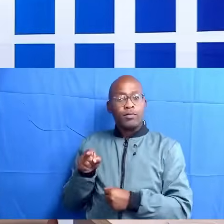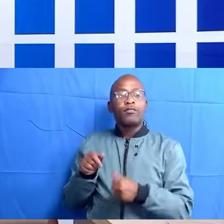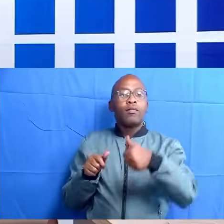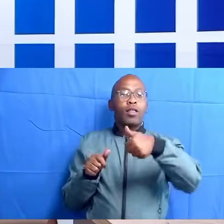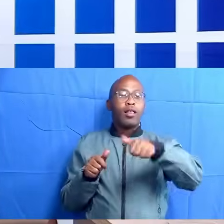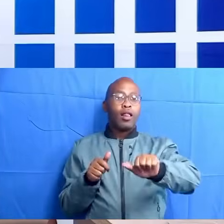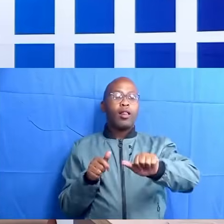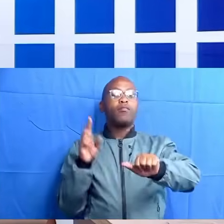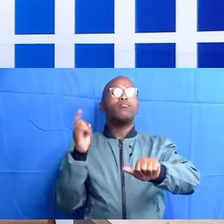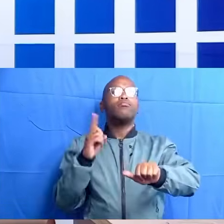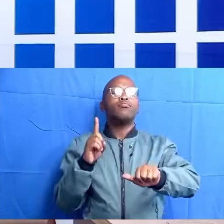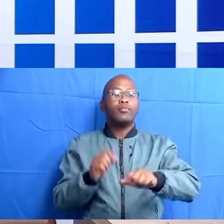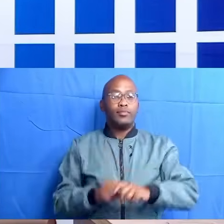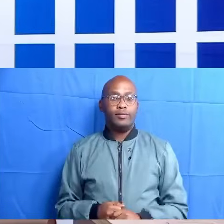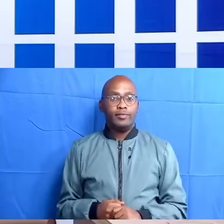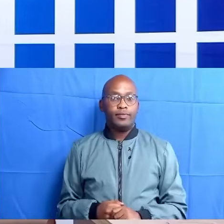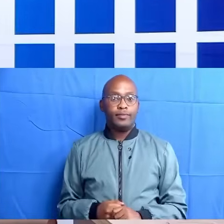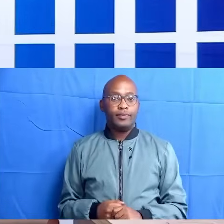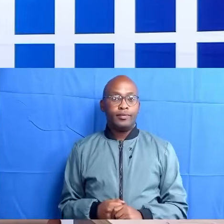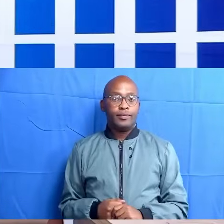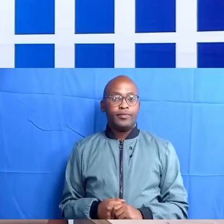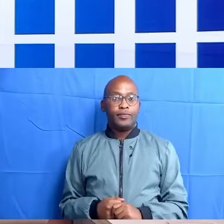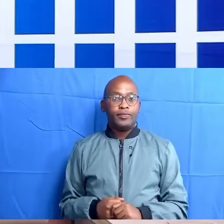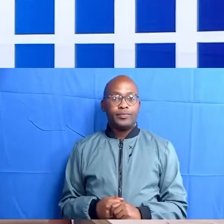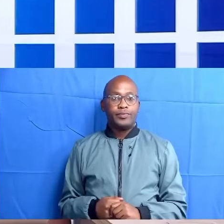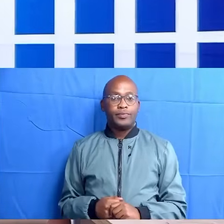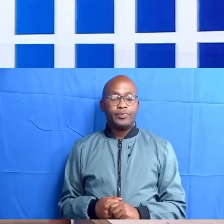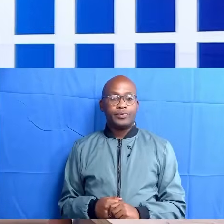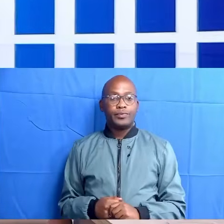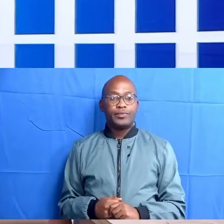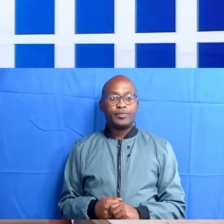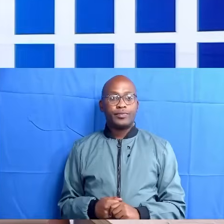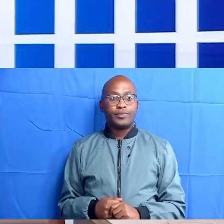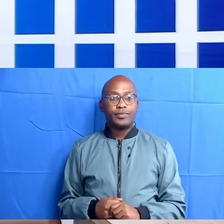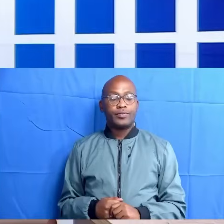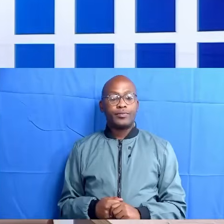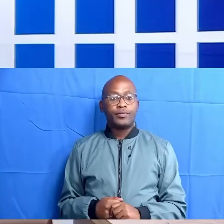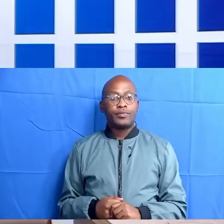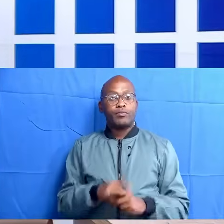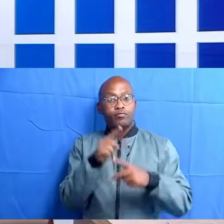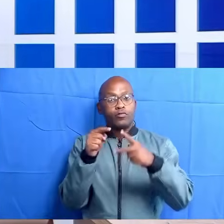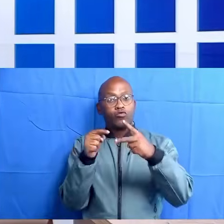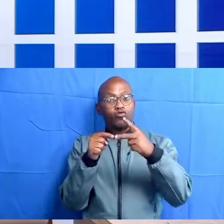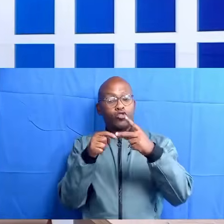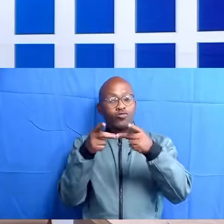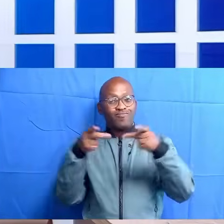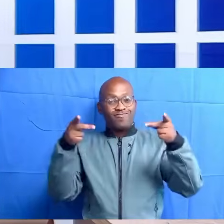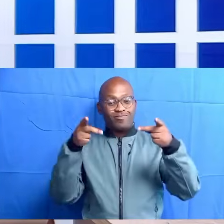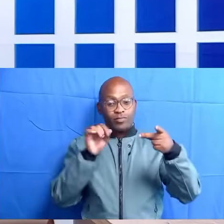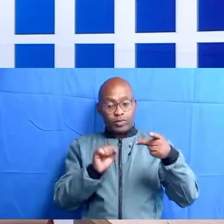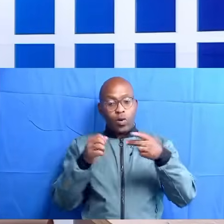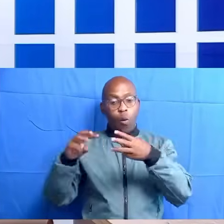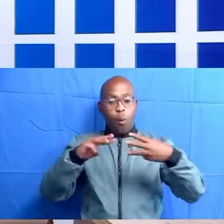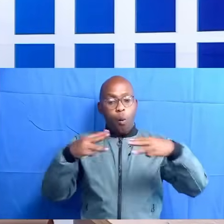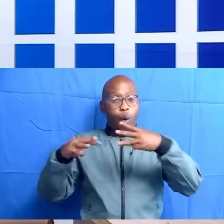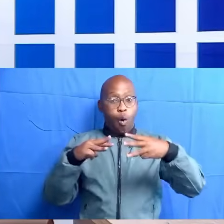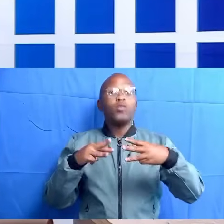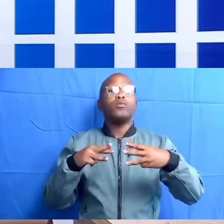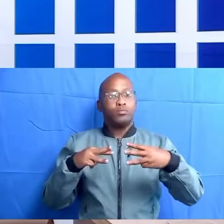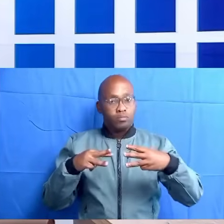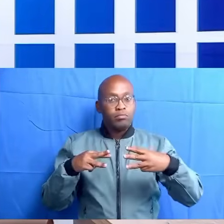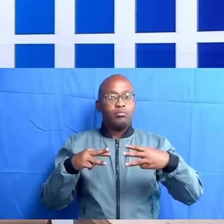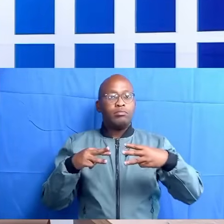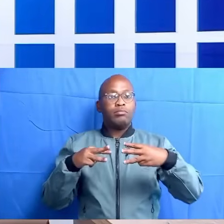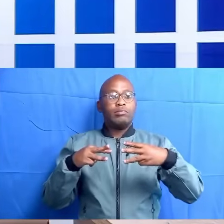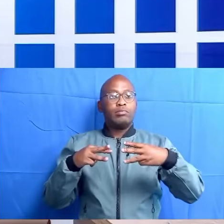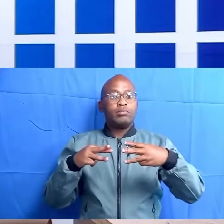Then there was the stage 2 of the war, which now